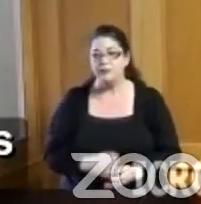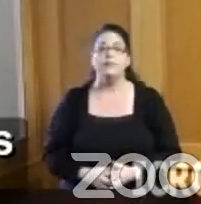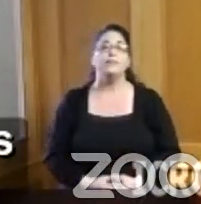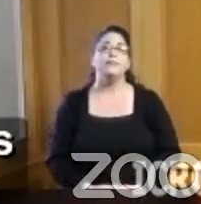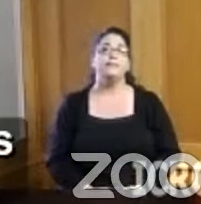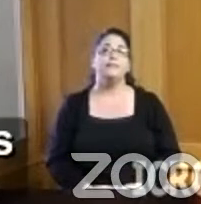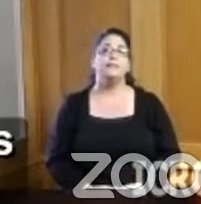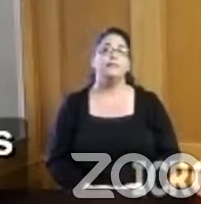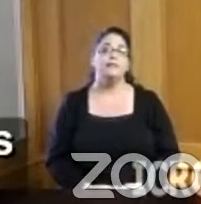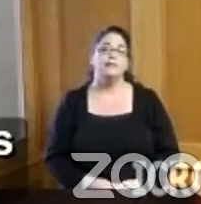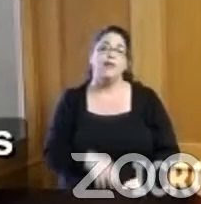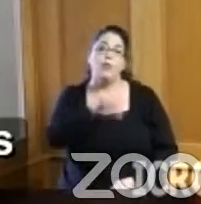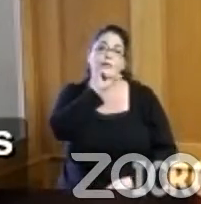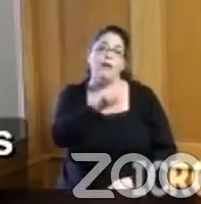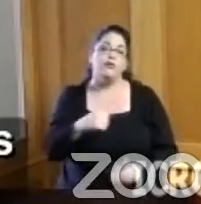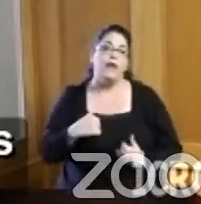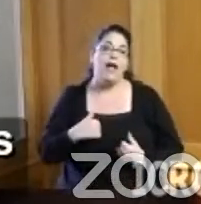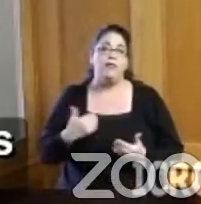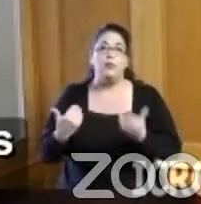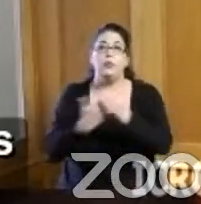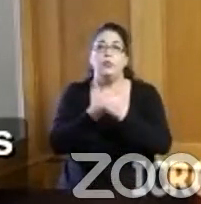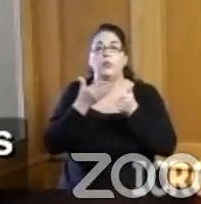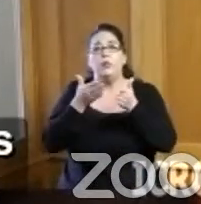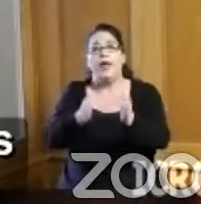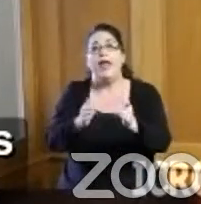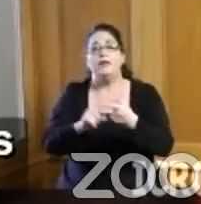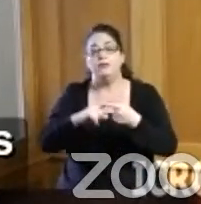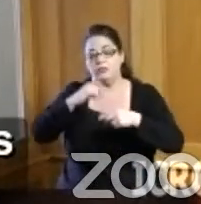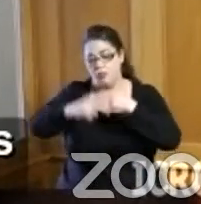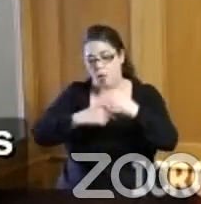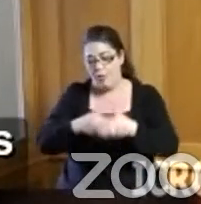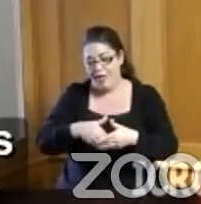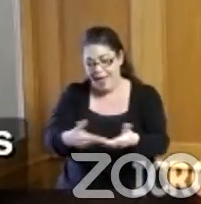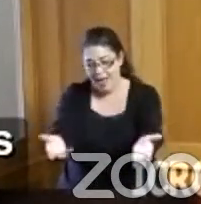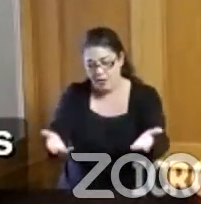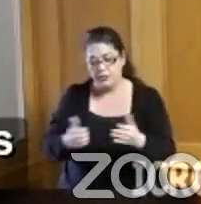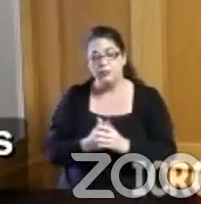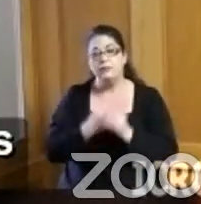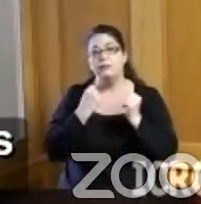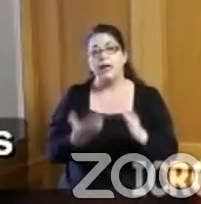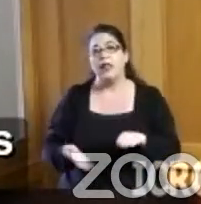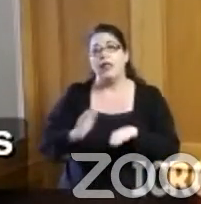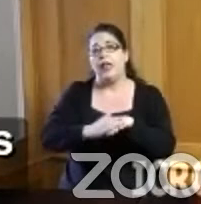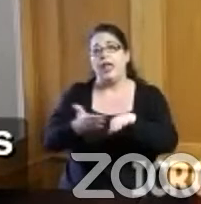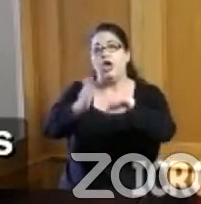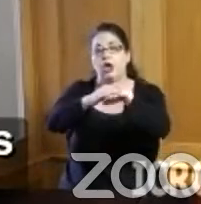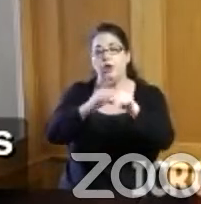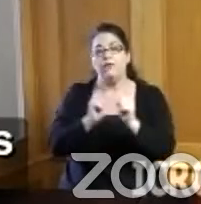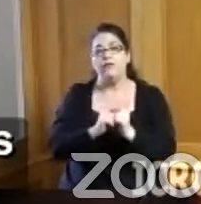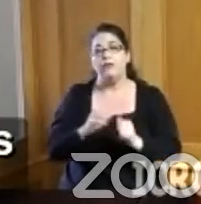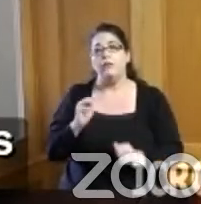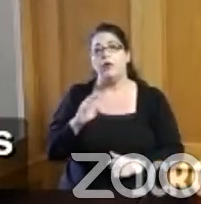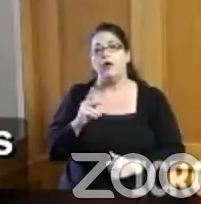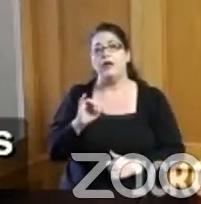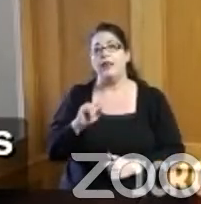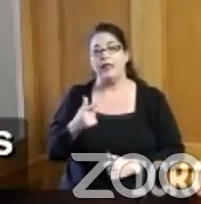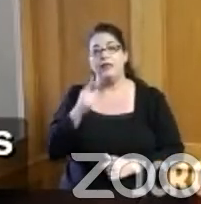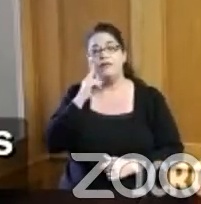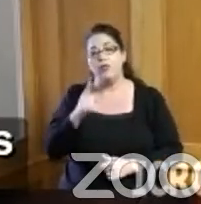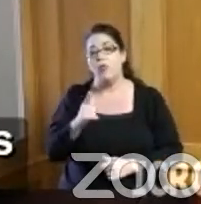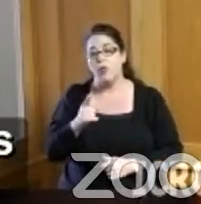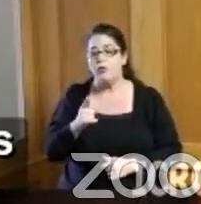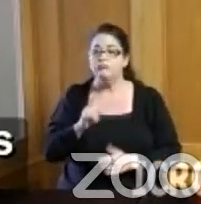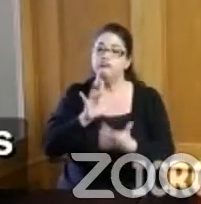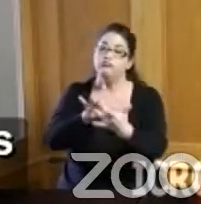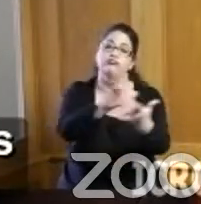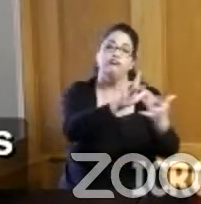to have look at a new way of rolling out a multi-layer marketing initiative to be able to get to